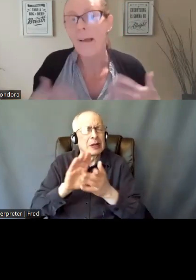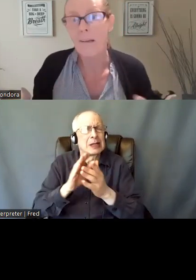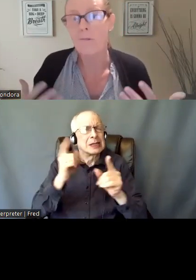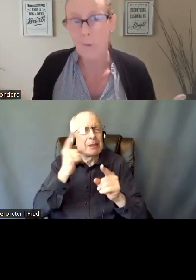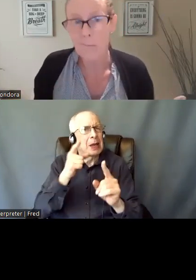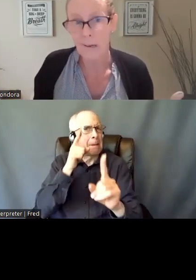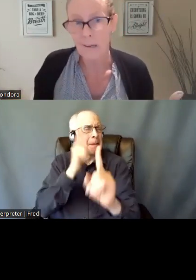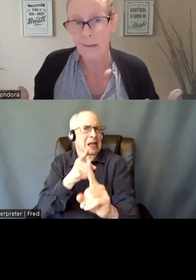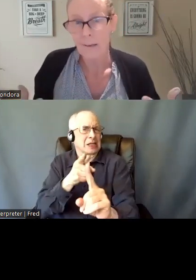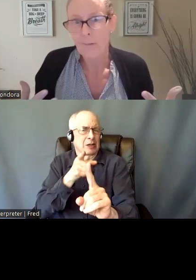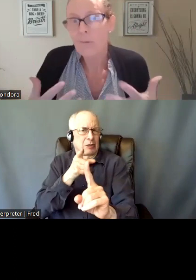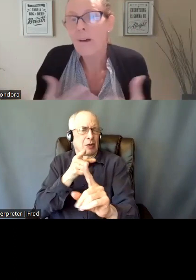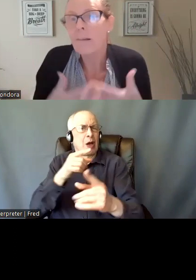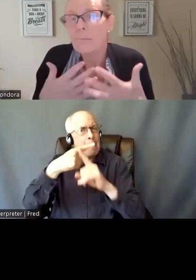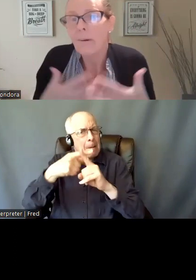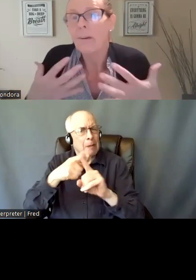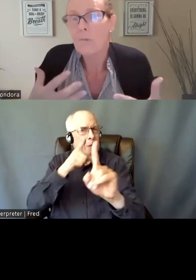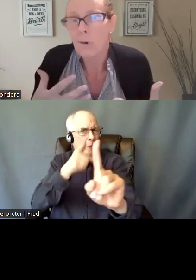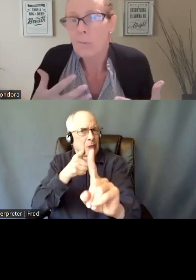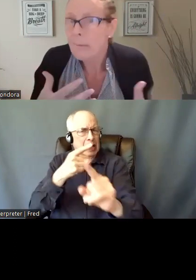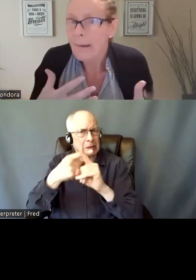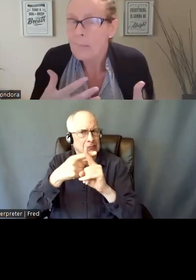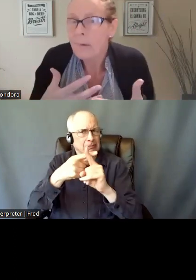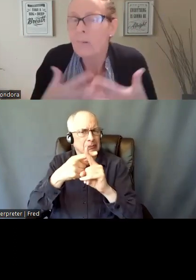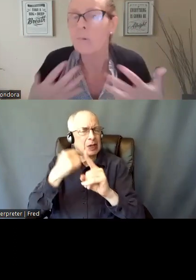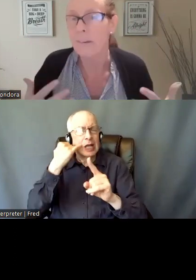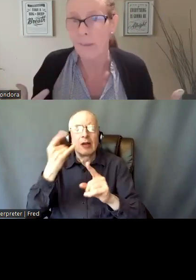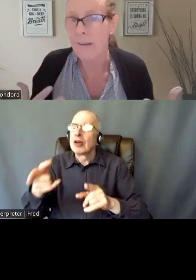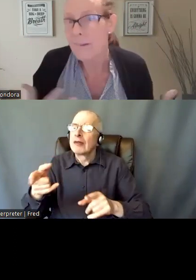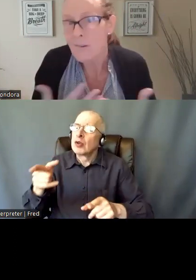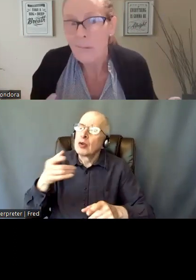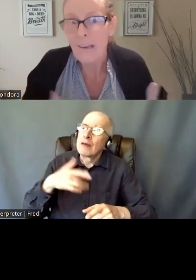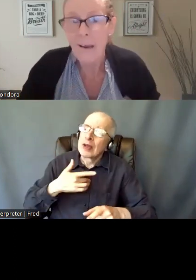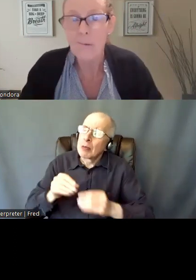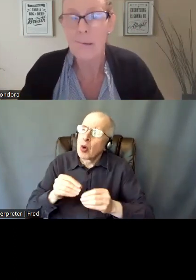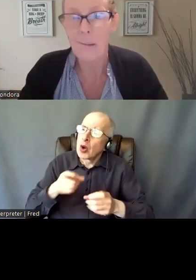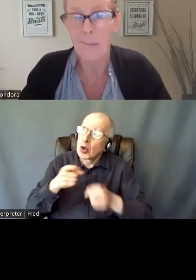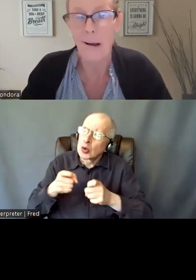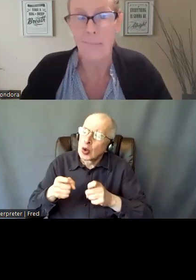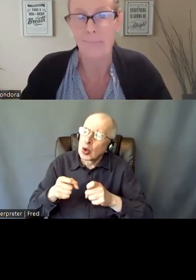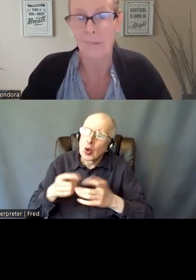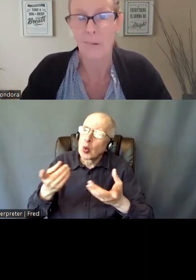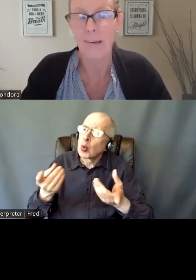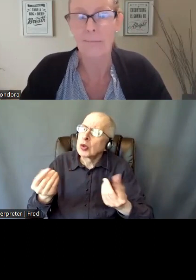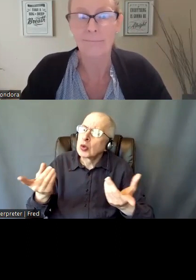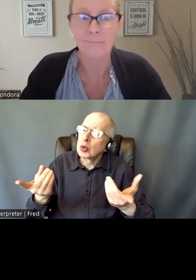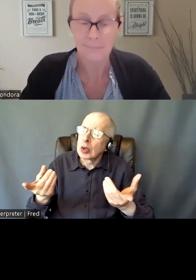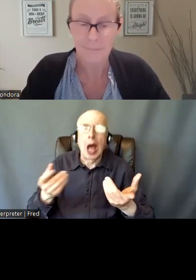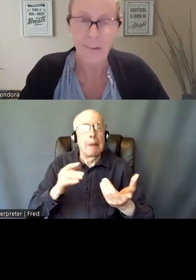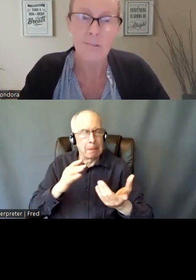And if you were to ask Roma, if you felt more in control, what would that help you to do in your life? And she would say, I would be a better mom.